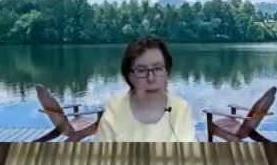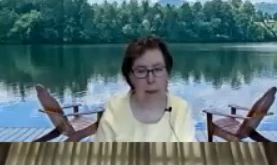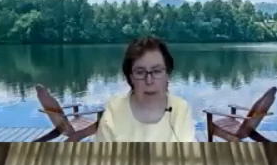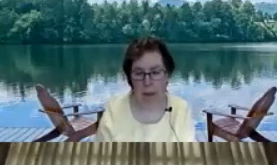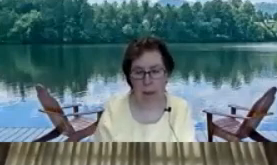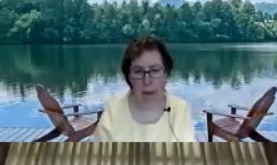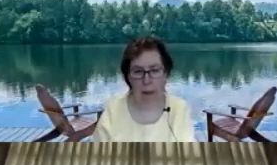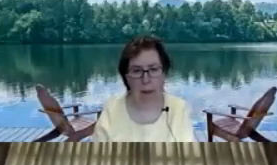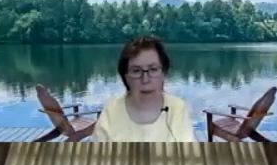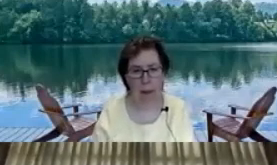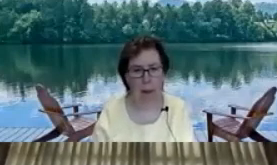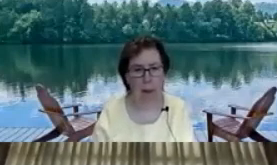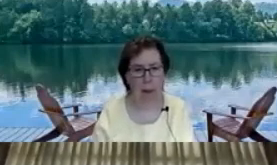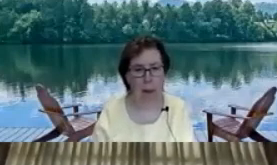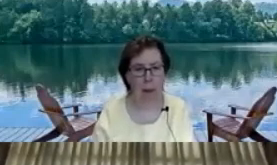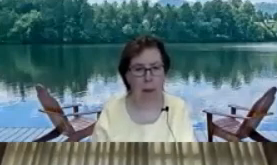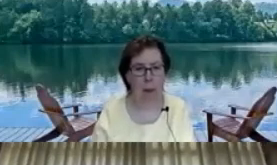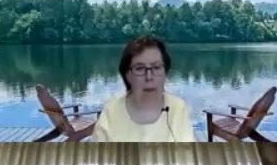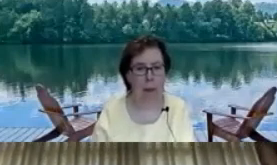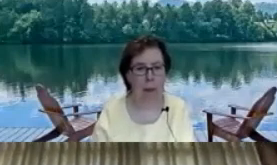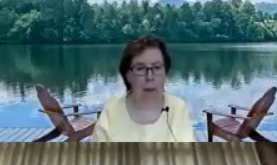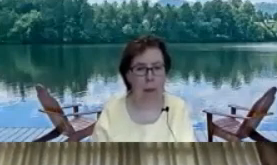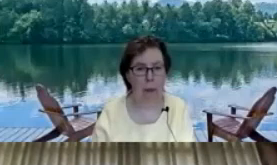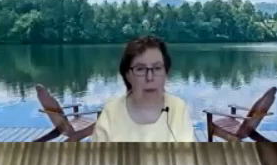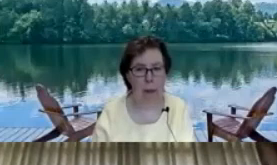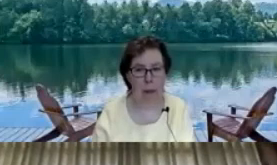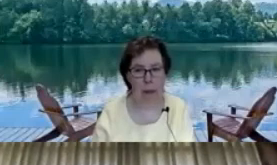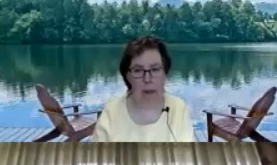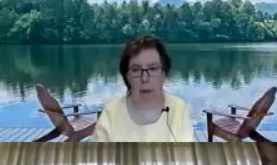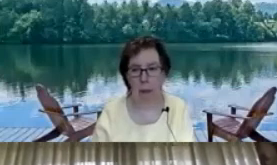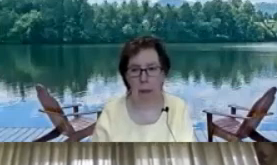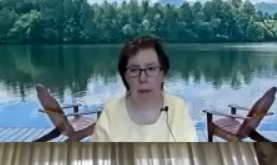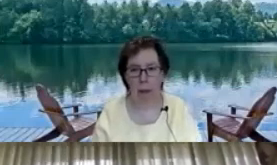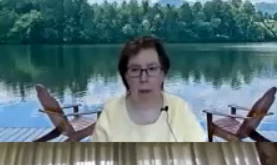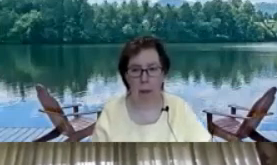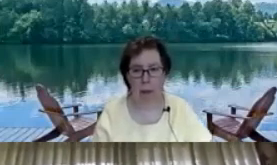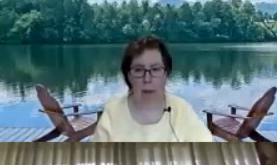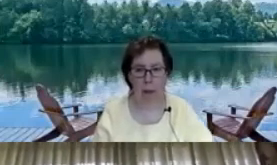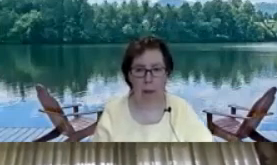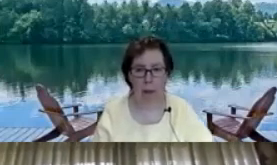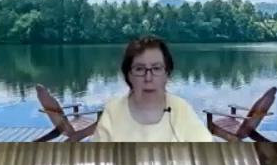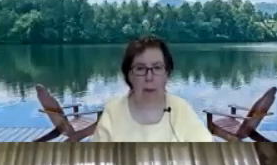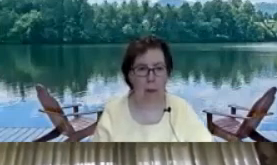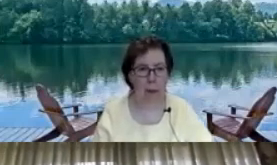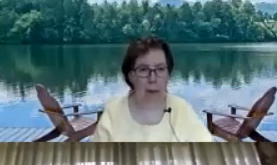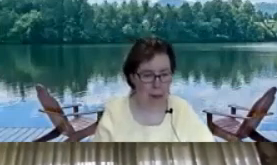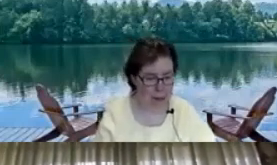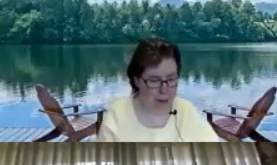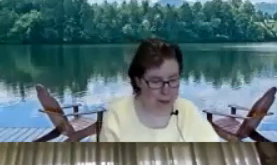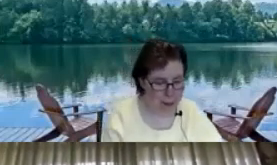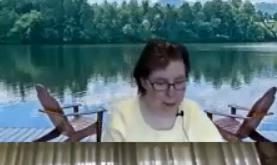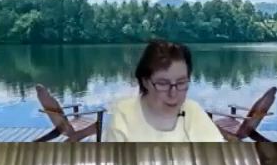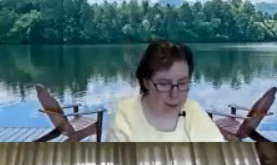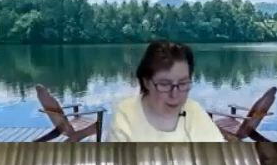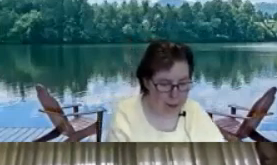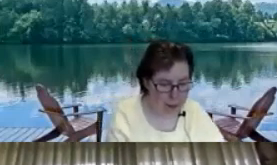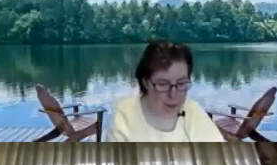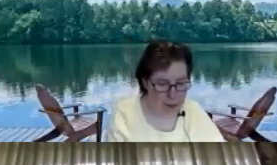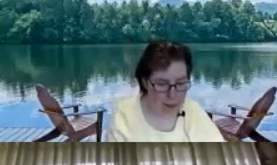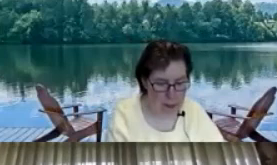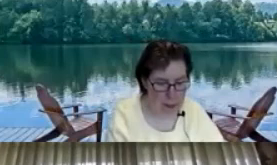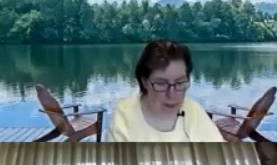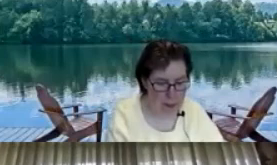specializes in long exposure photographs made only with available light. And Laura, you pointed out the use of light earlier, especially the